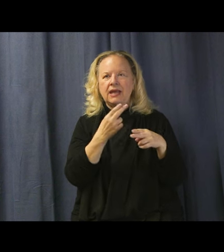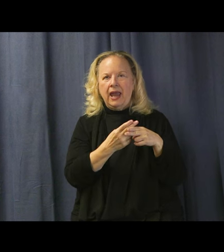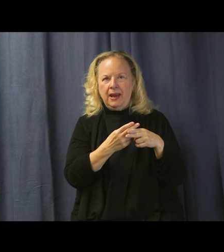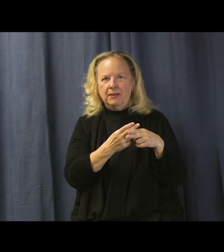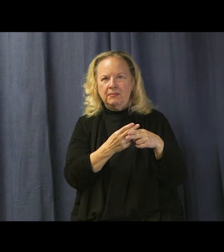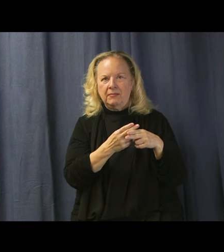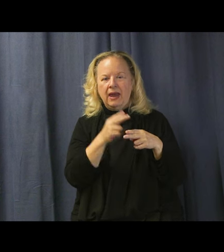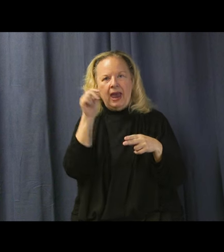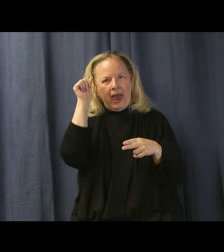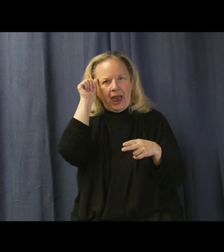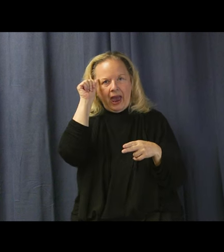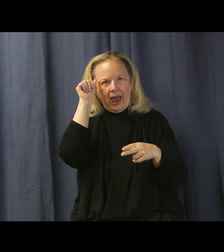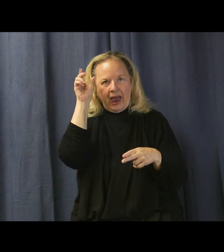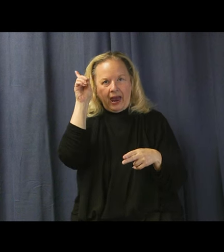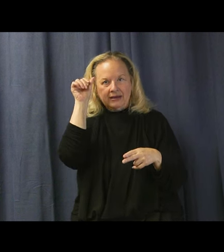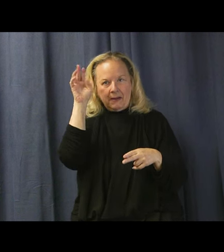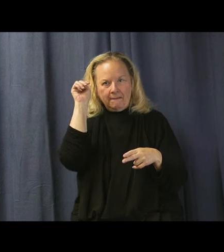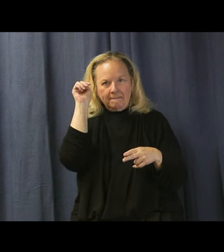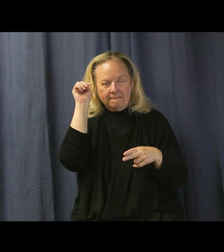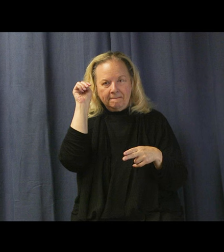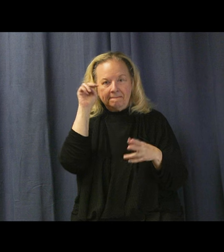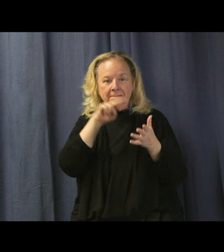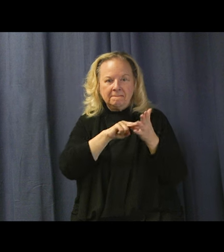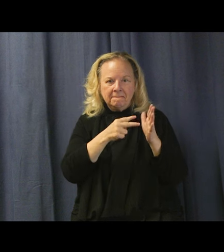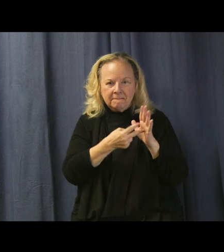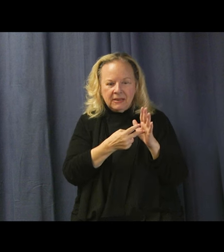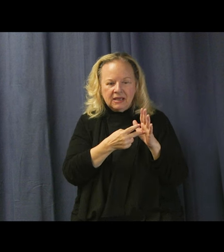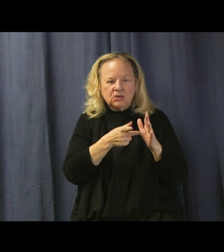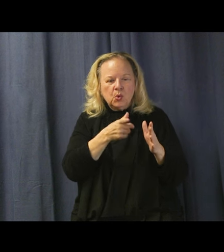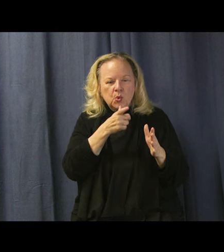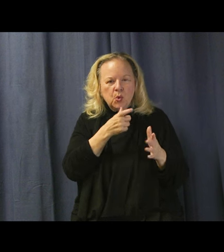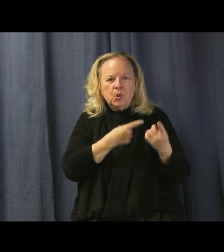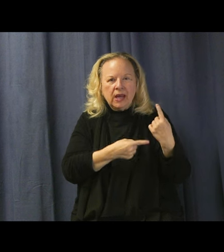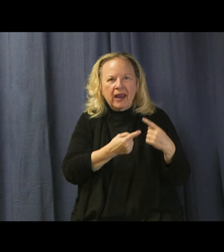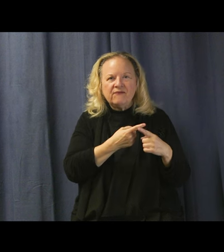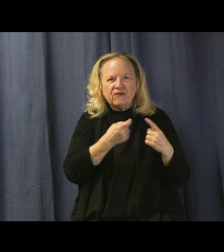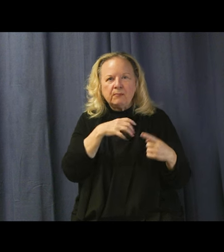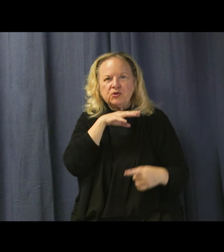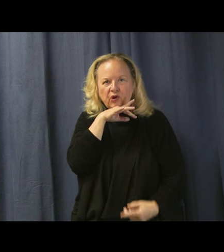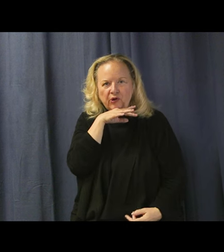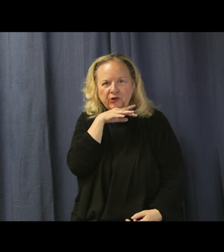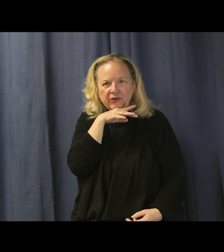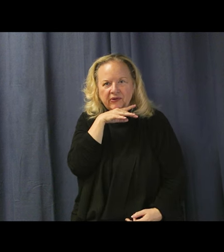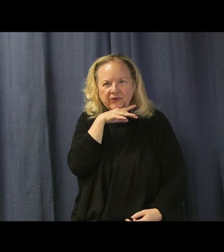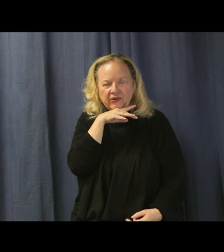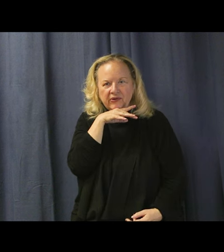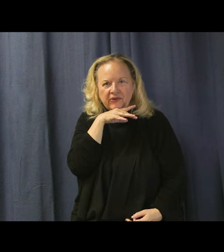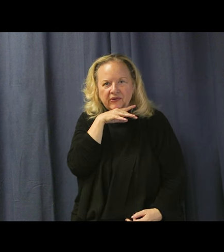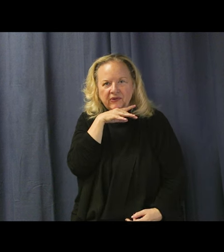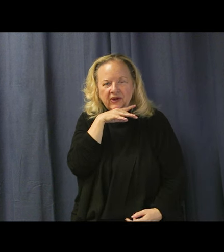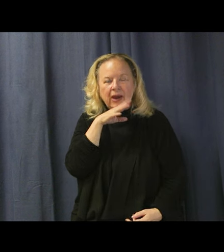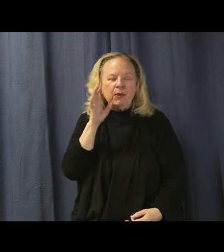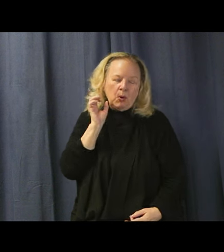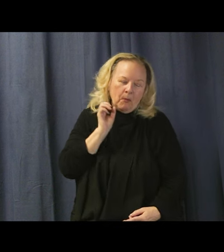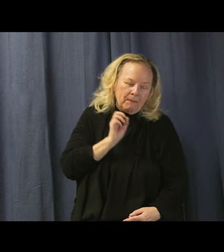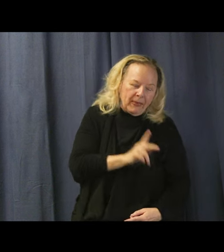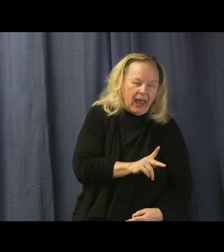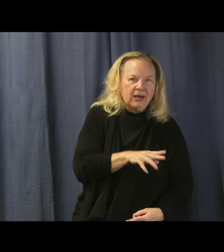name, Adam. The very name Adam means you came from dirt. And to dirt we're going to go back to.